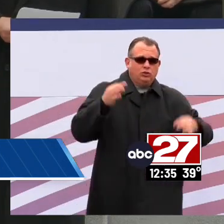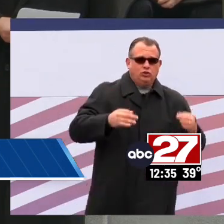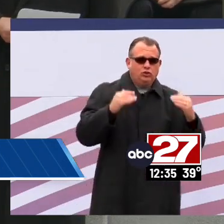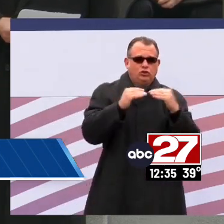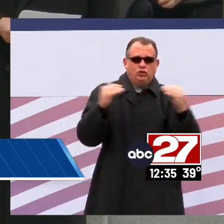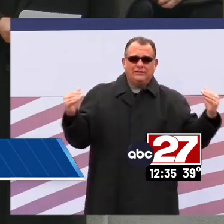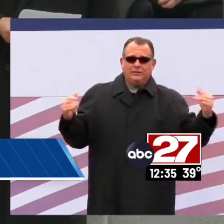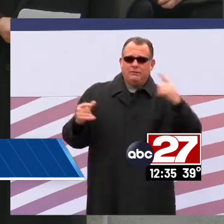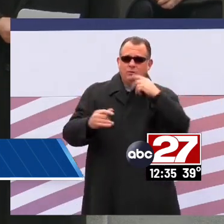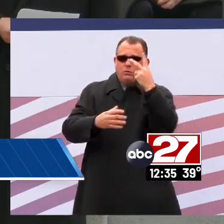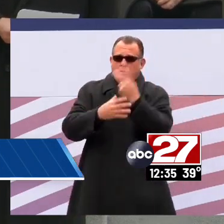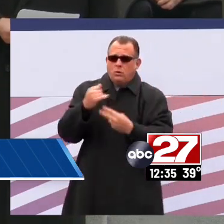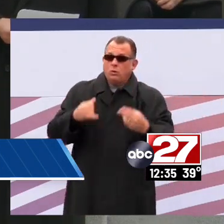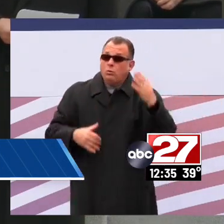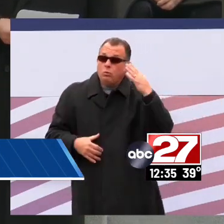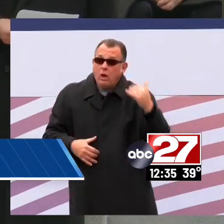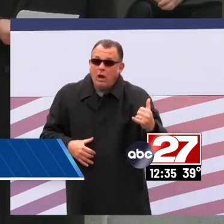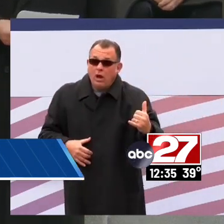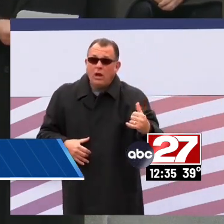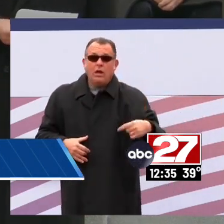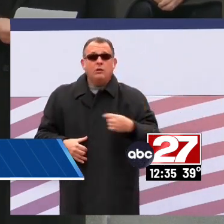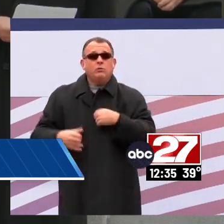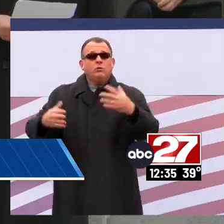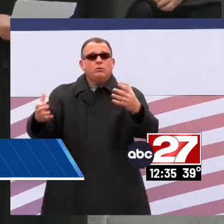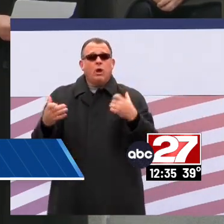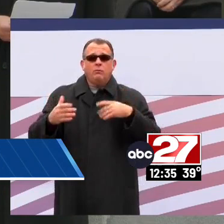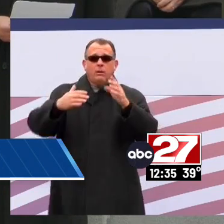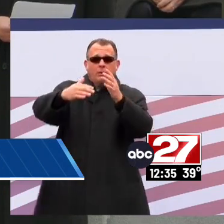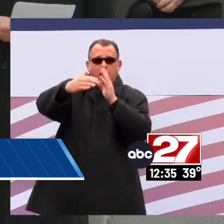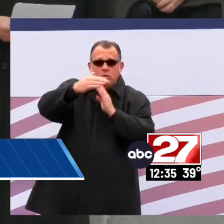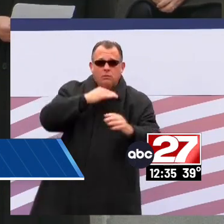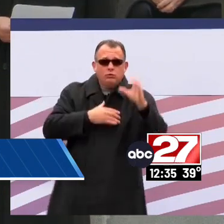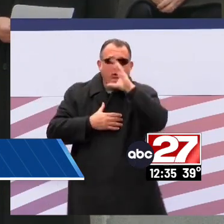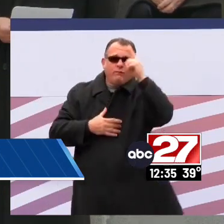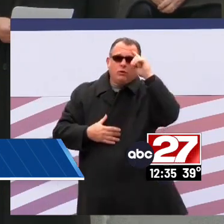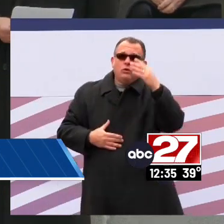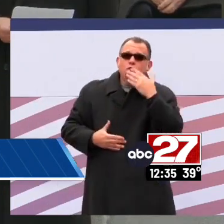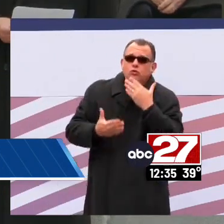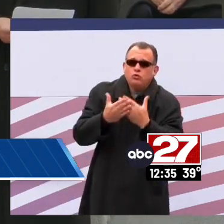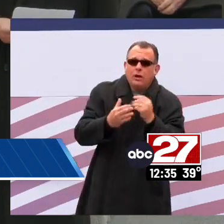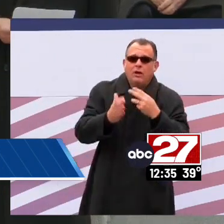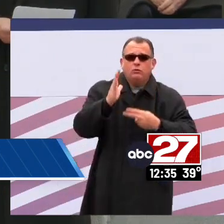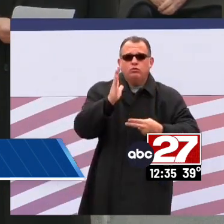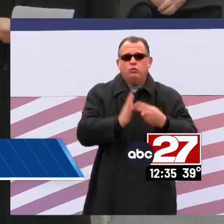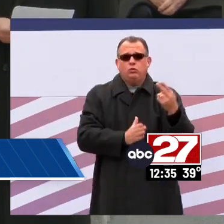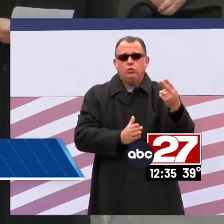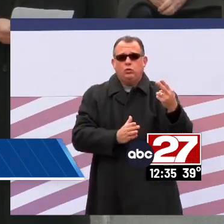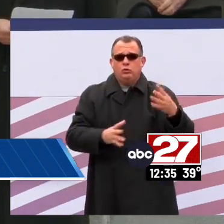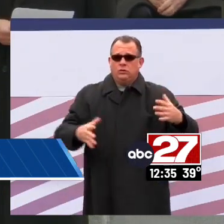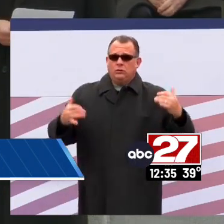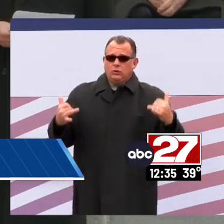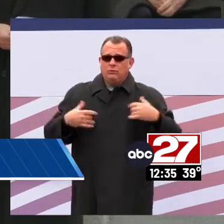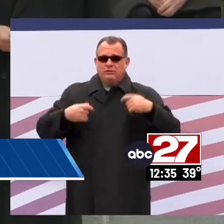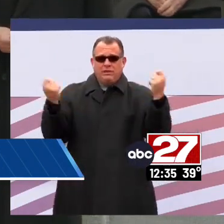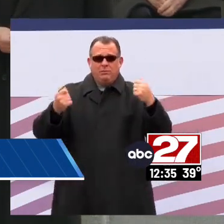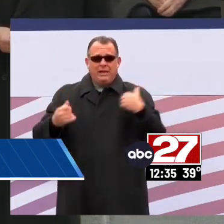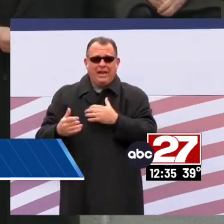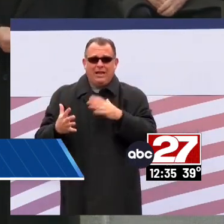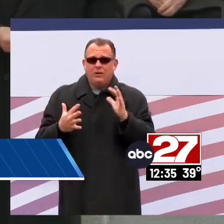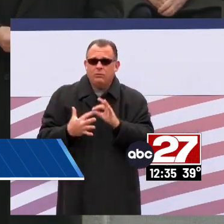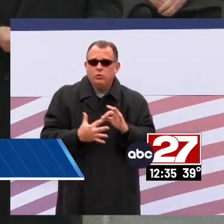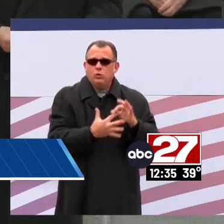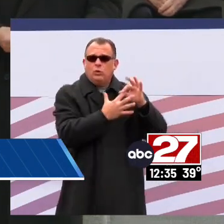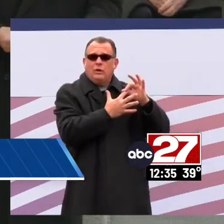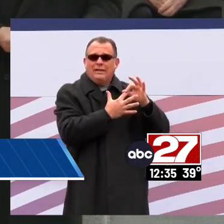the good and the true. We celebrate today our uniqueness, our commonality.